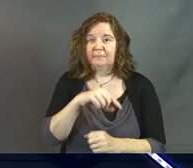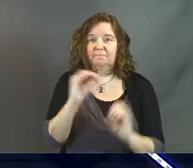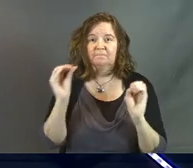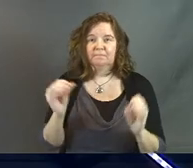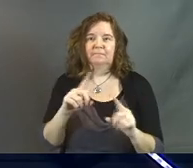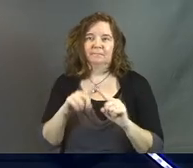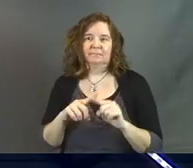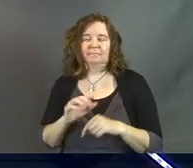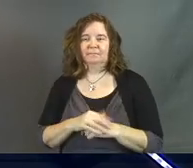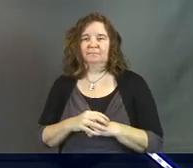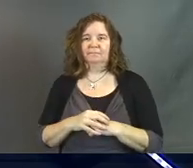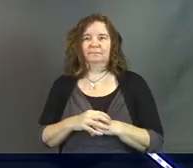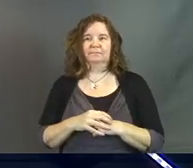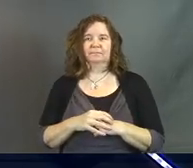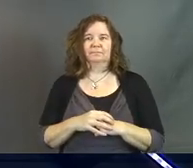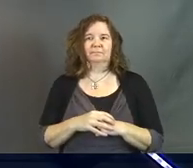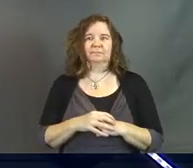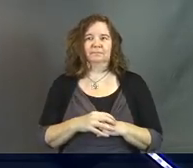depending on where you're from.